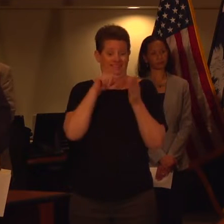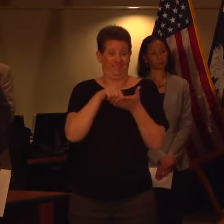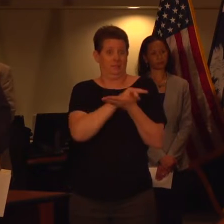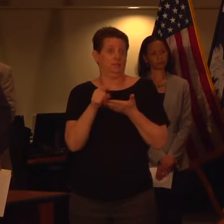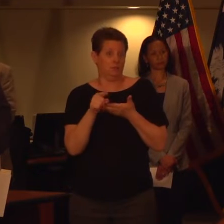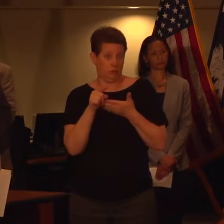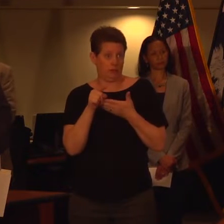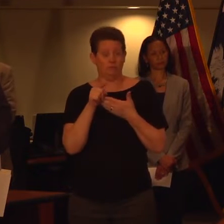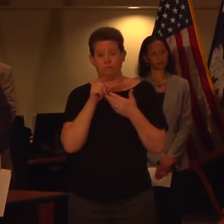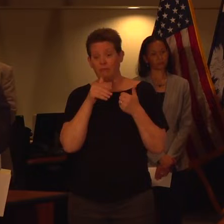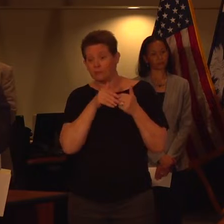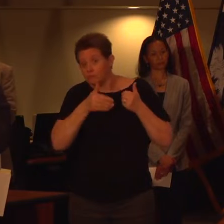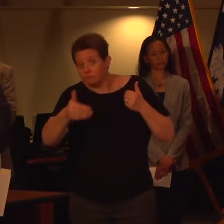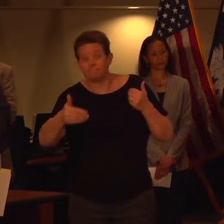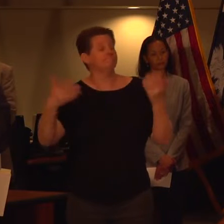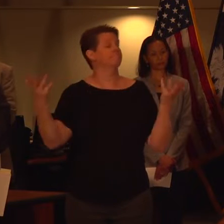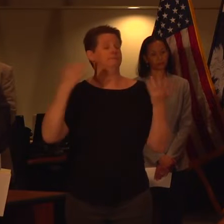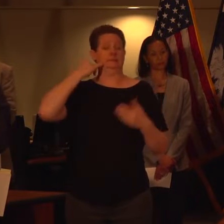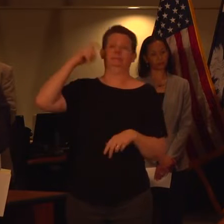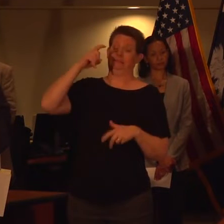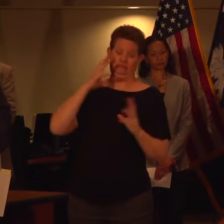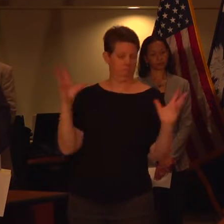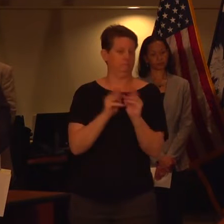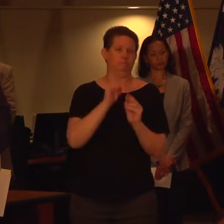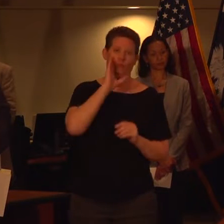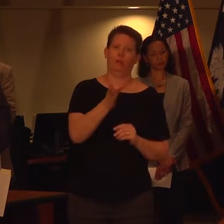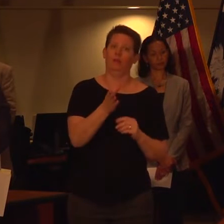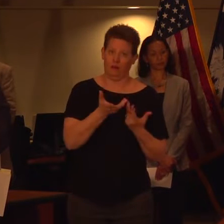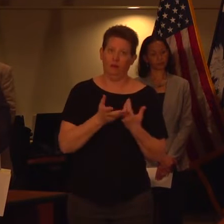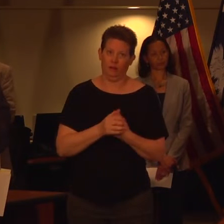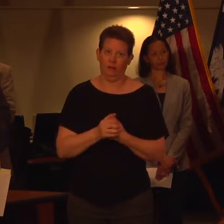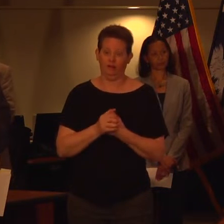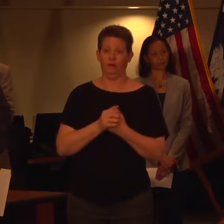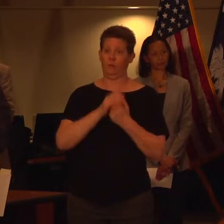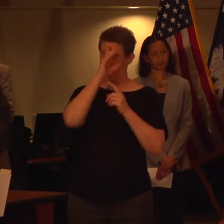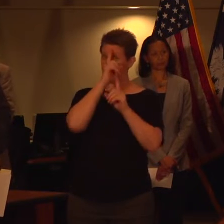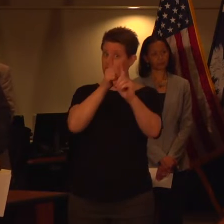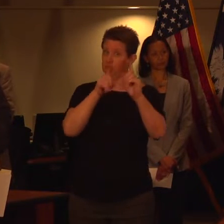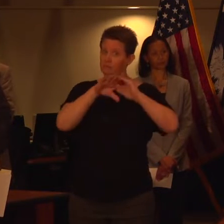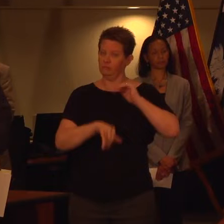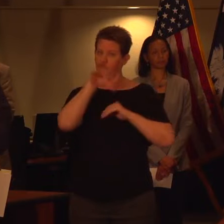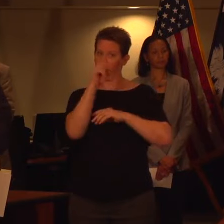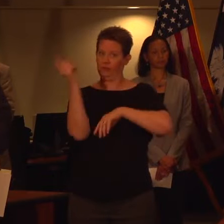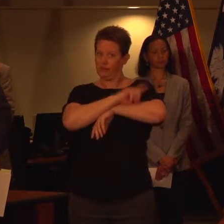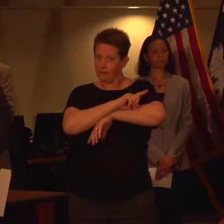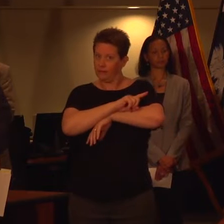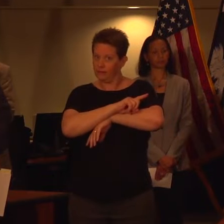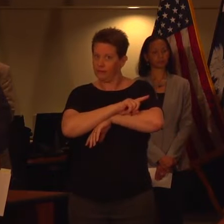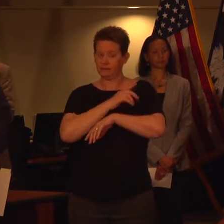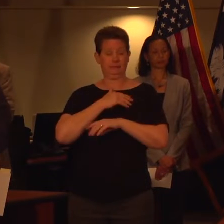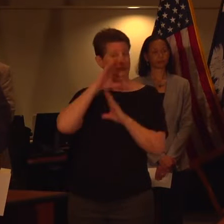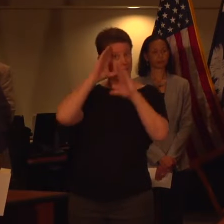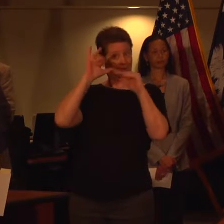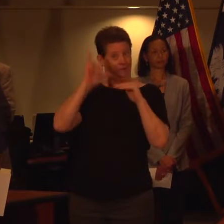as necessary, but to finish the work, advice, and guidance within 30 days. And by then, we should be